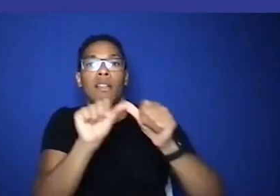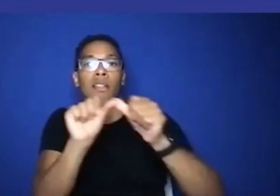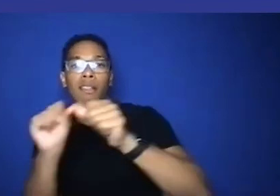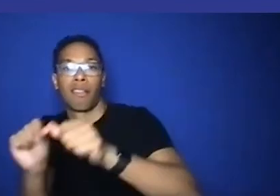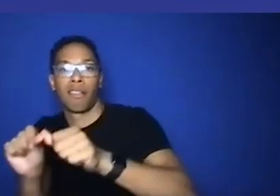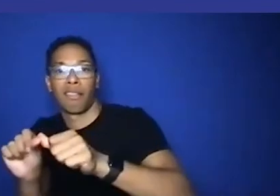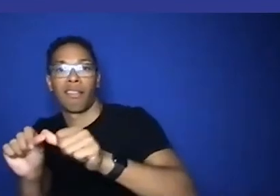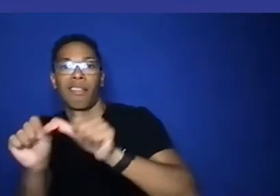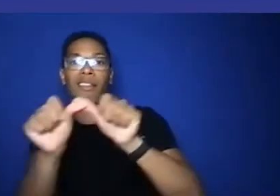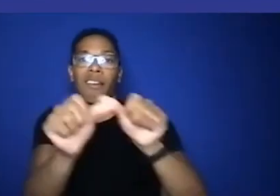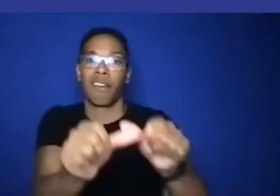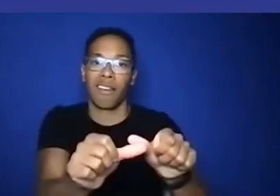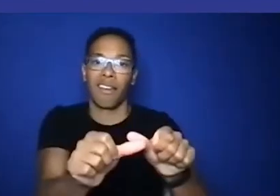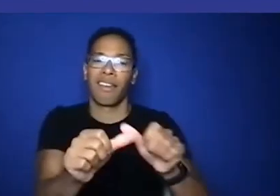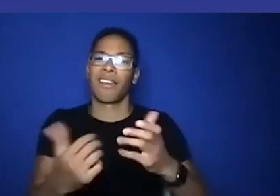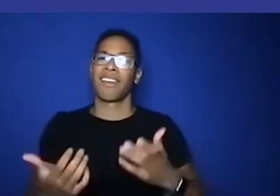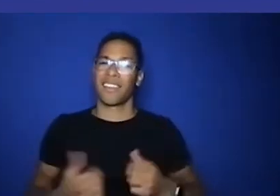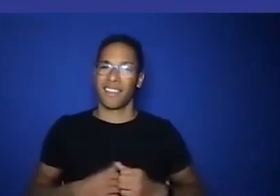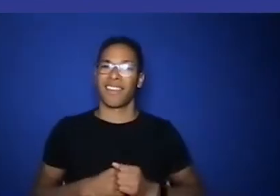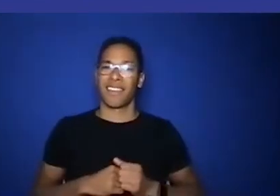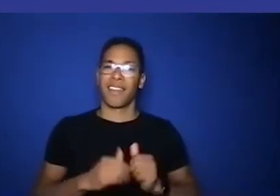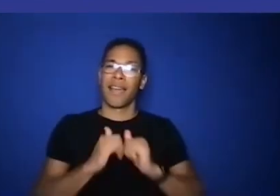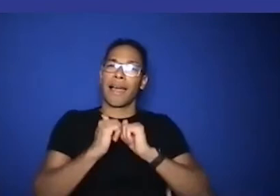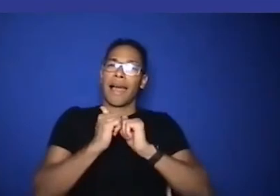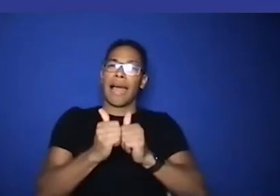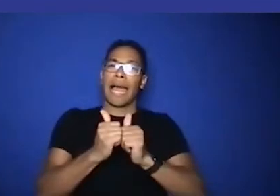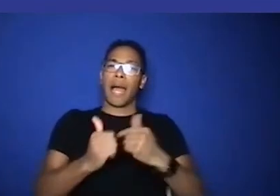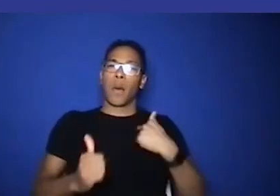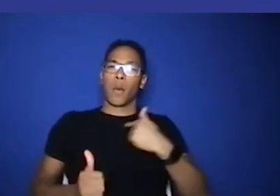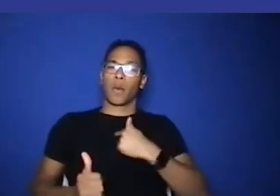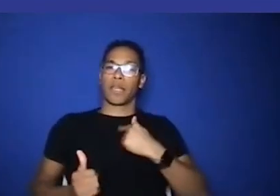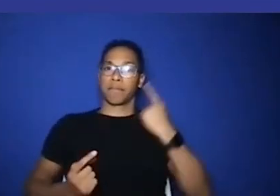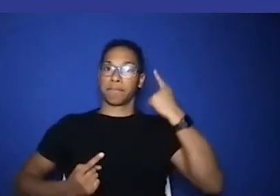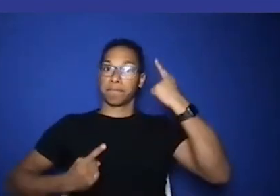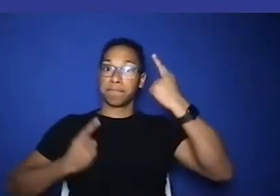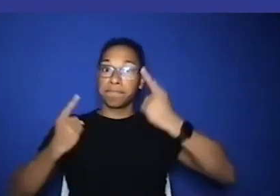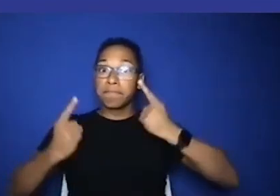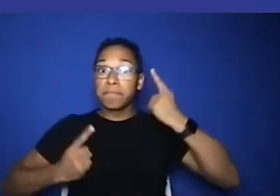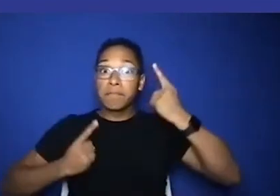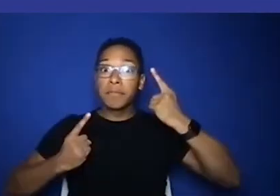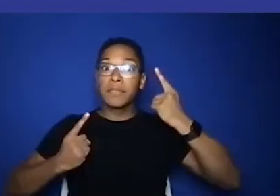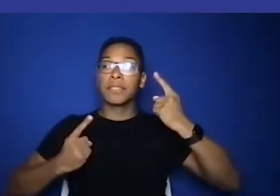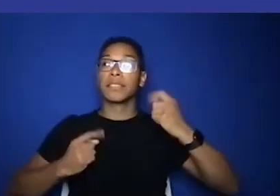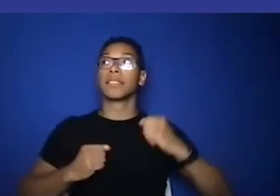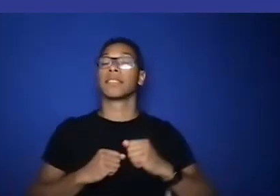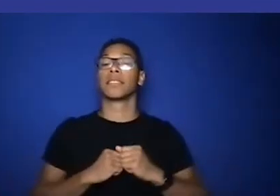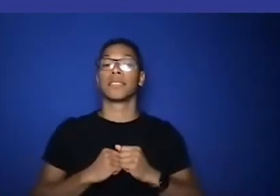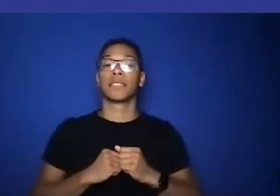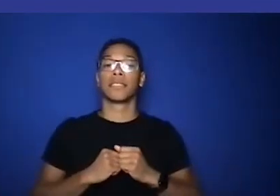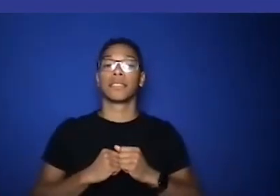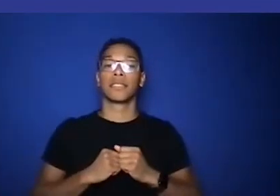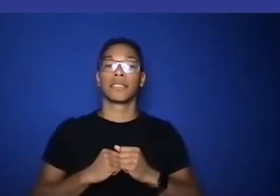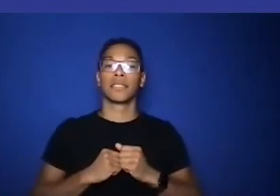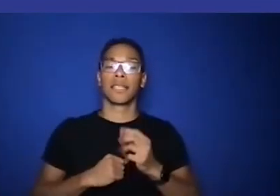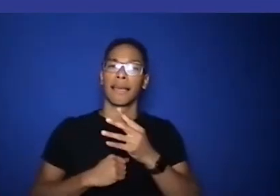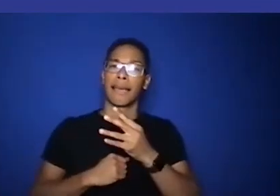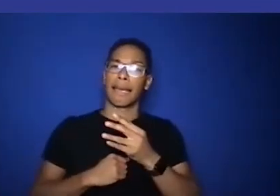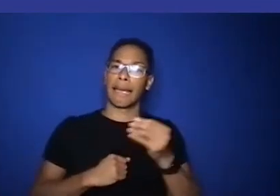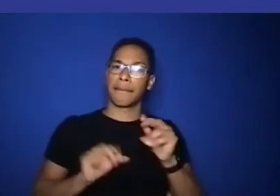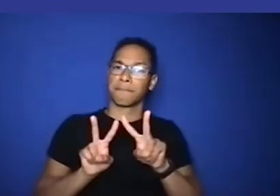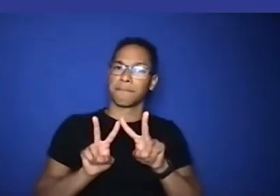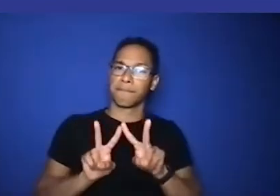like how do we think about and how do we